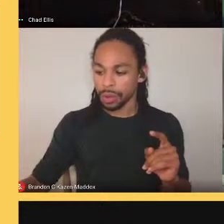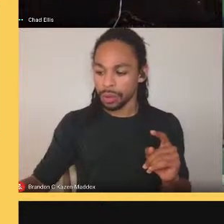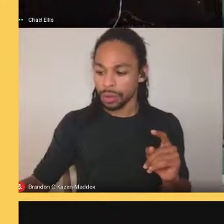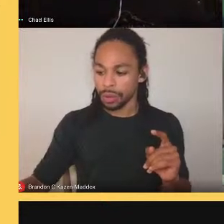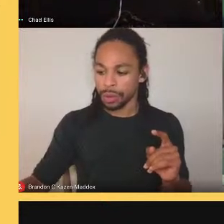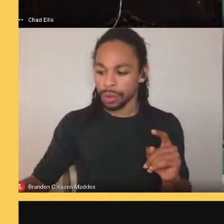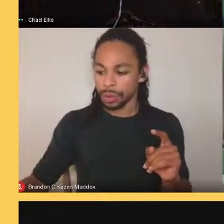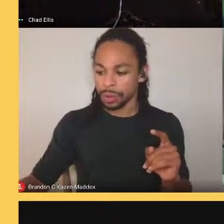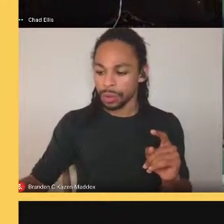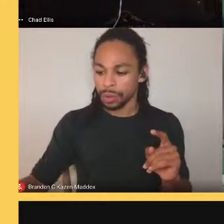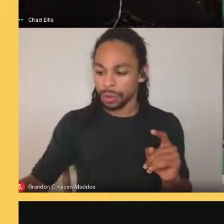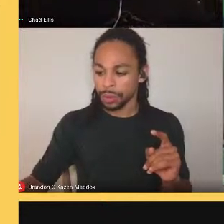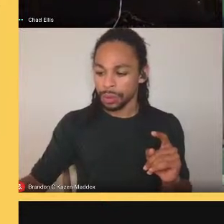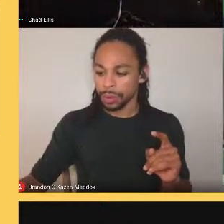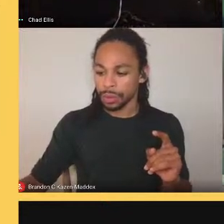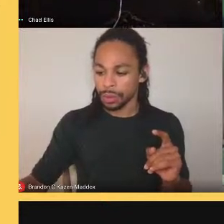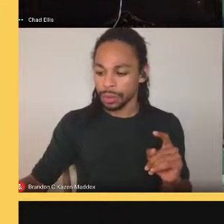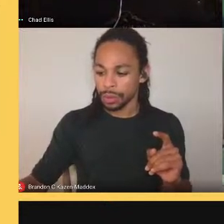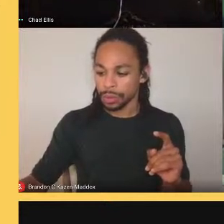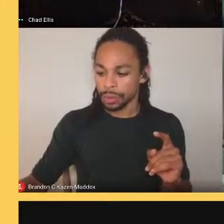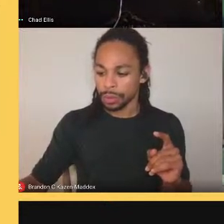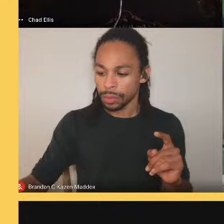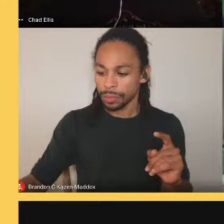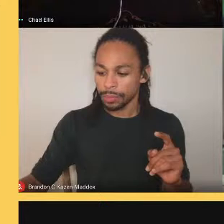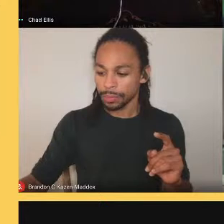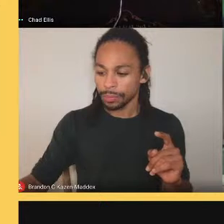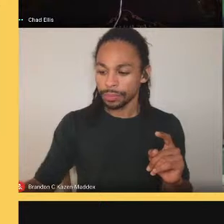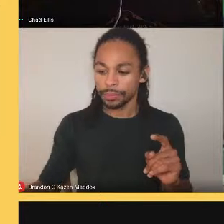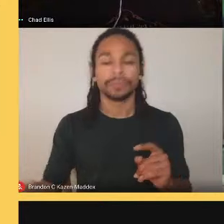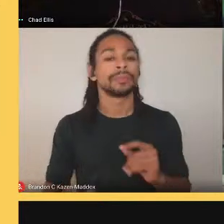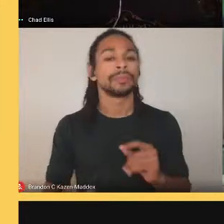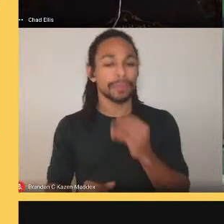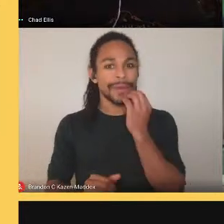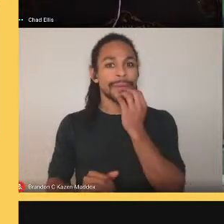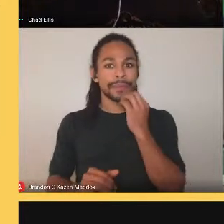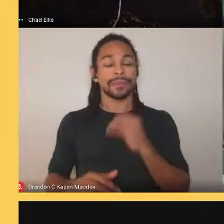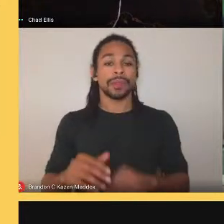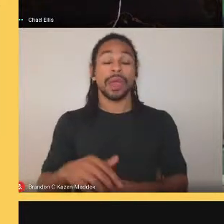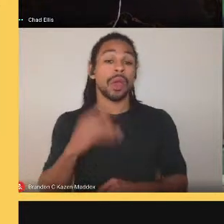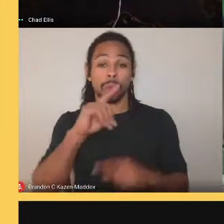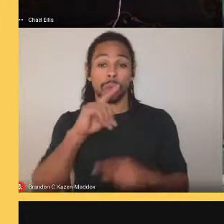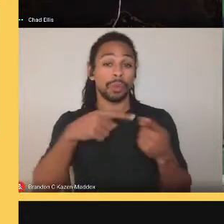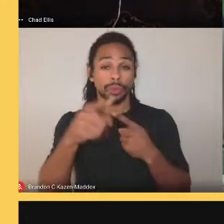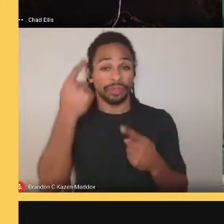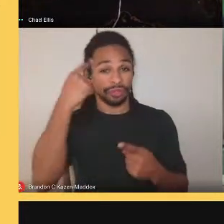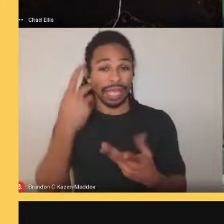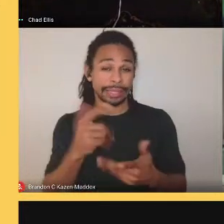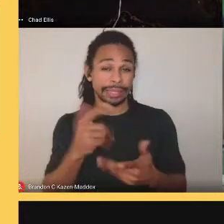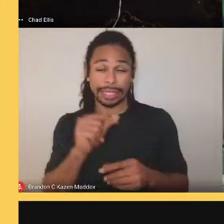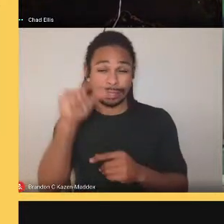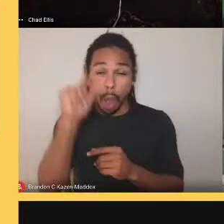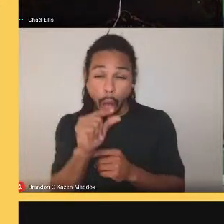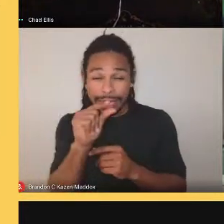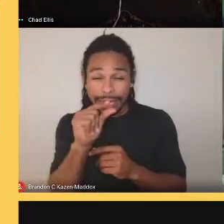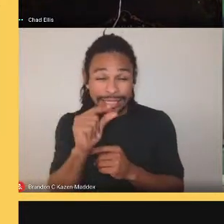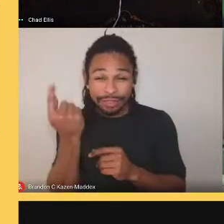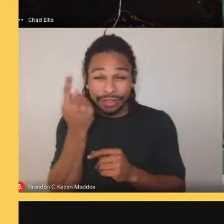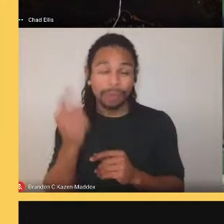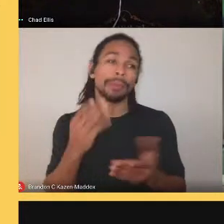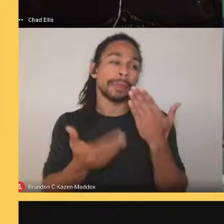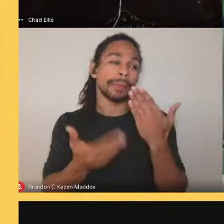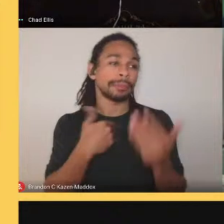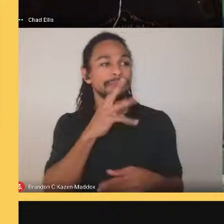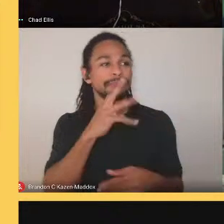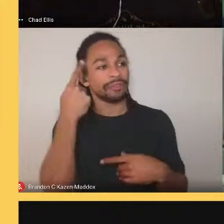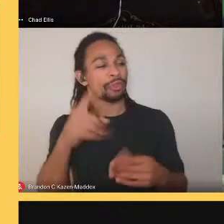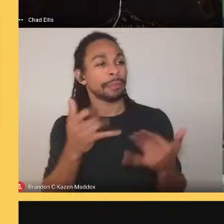happen. No. You can literally like do the smallest thing. I mean, maybe I'm just speaking for like the players I usually play with, you know, like